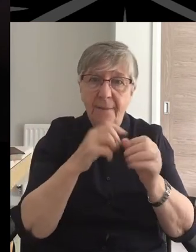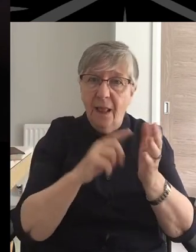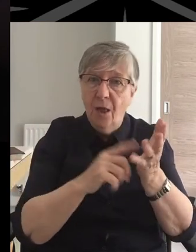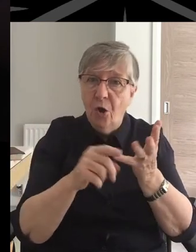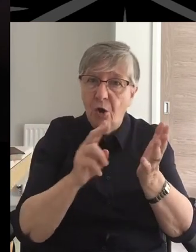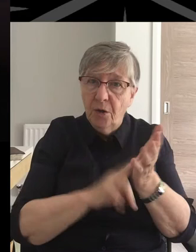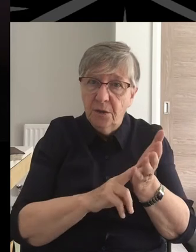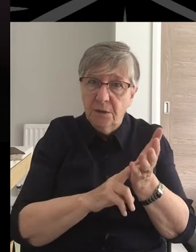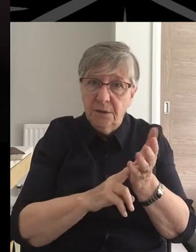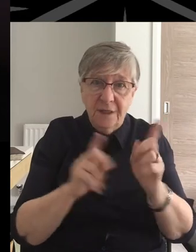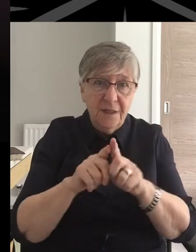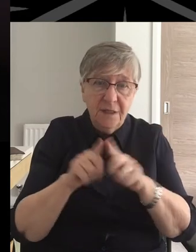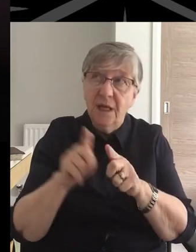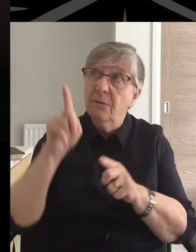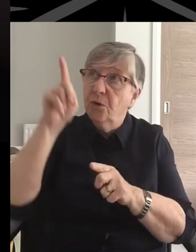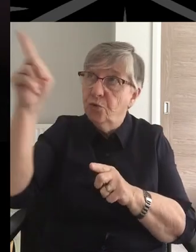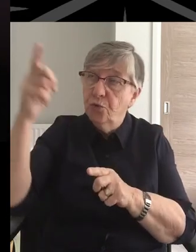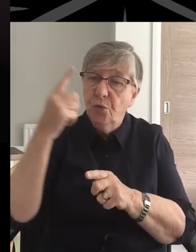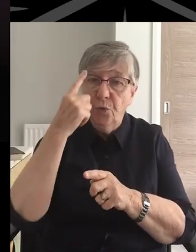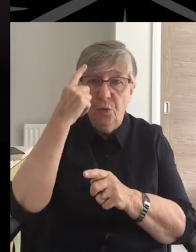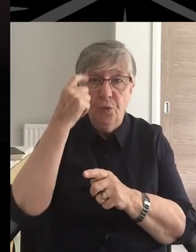were able to